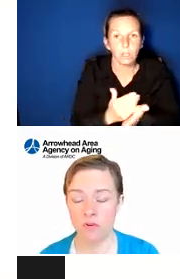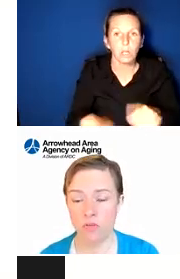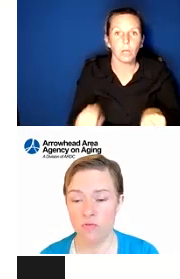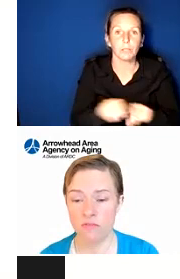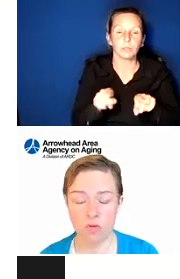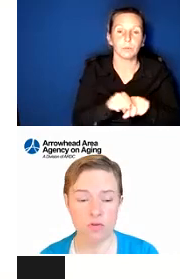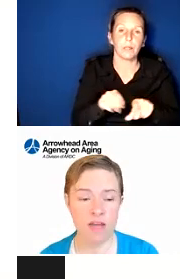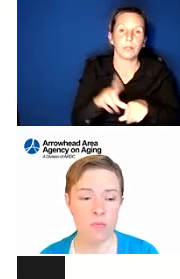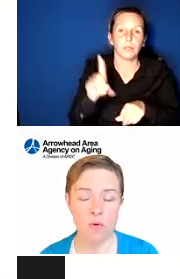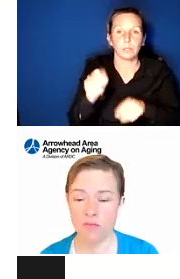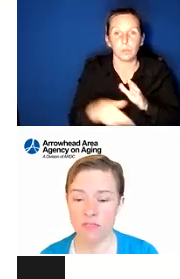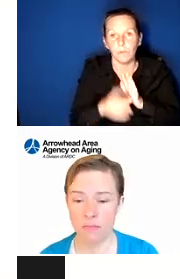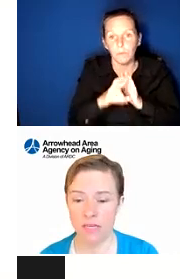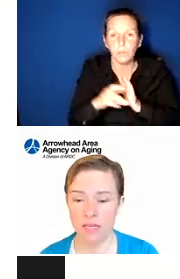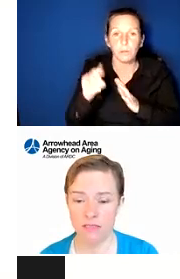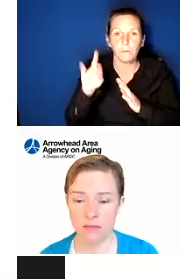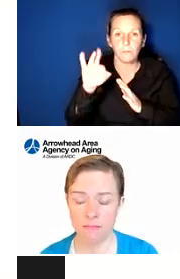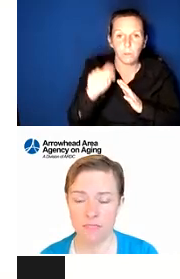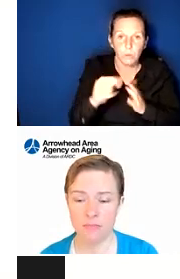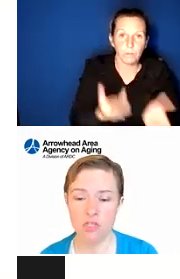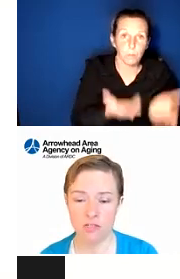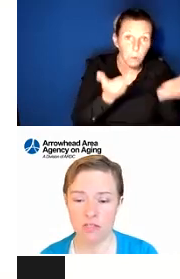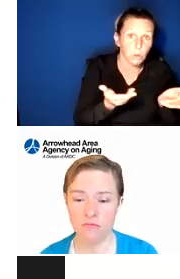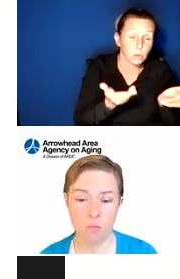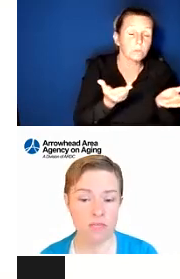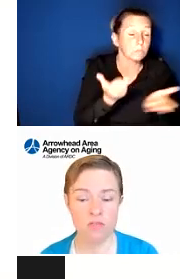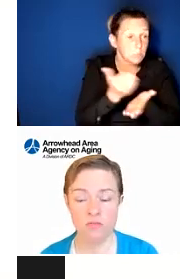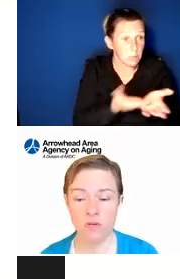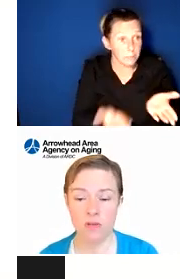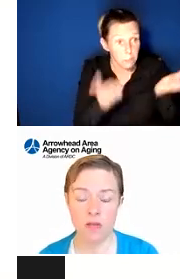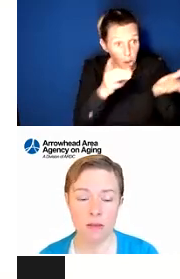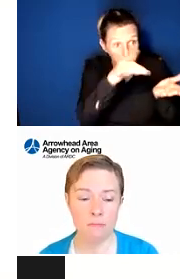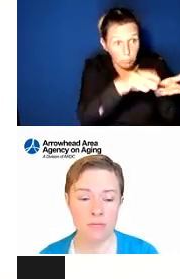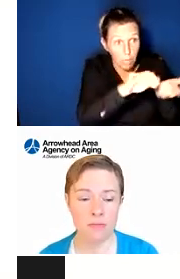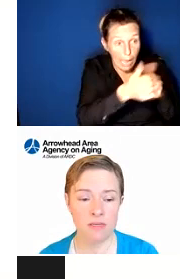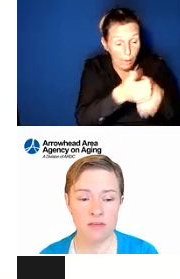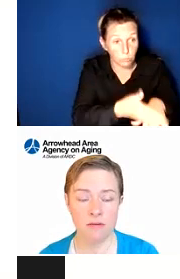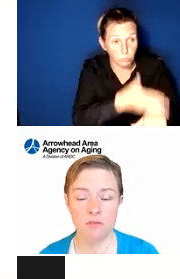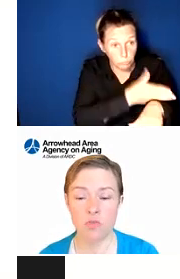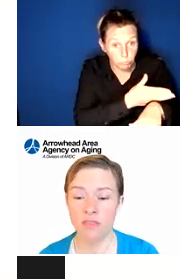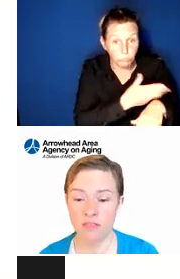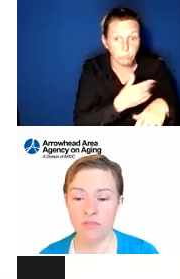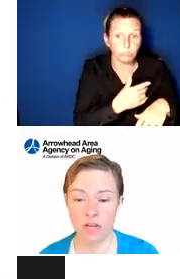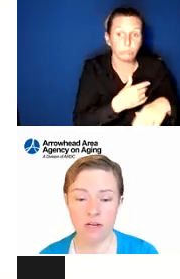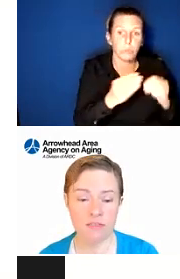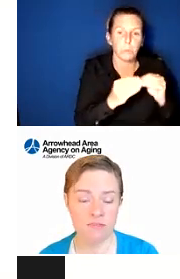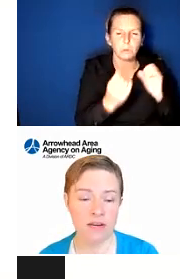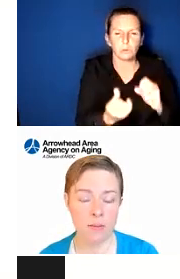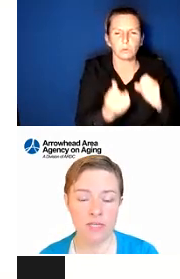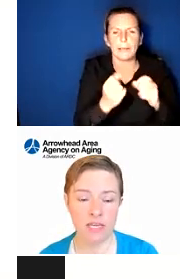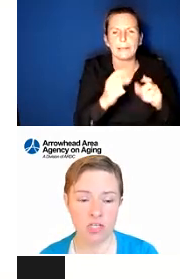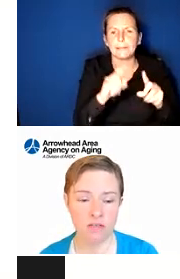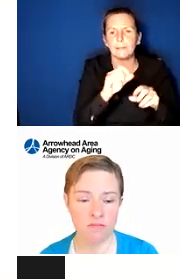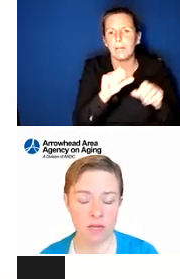doing reviews of those draft proposals and making some suggestions for ways to maybe strengthen different areas of